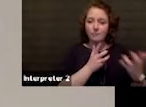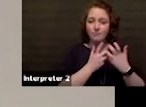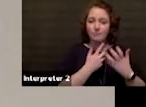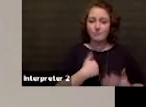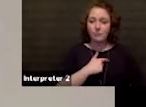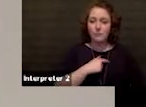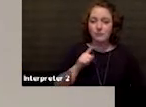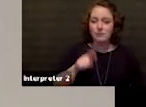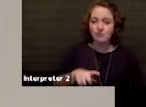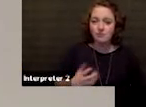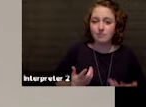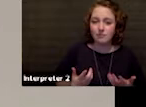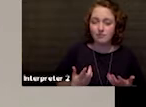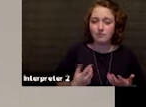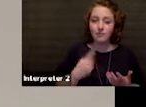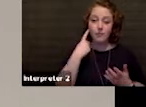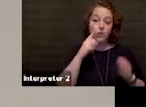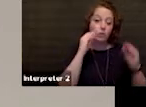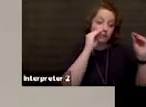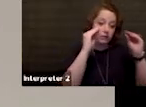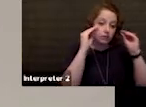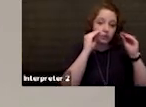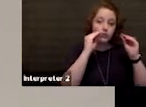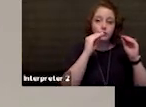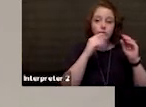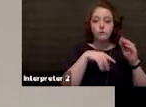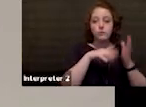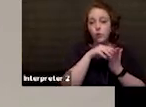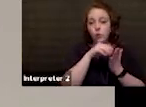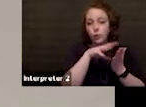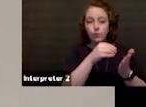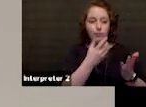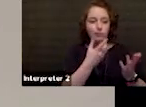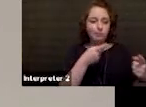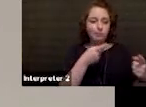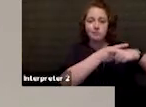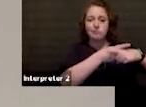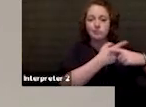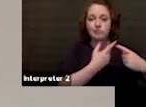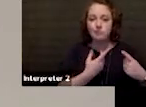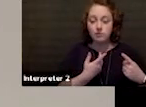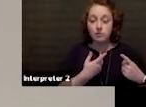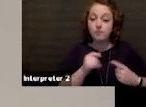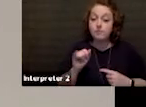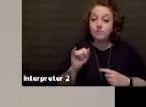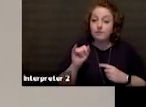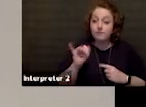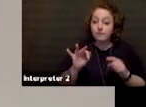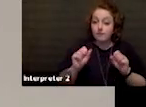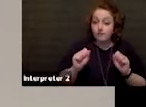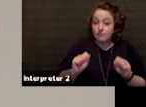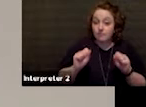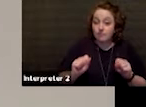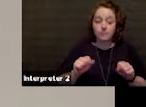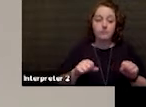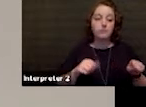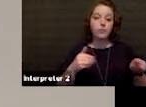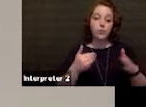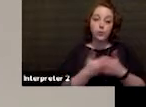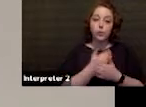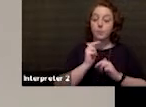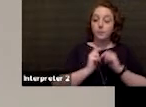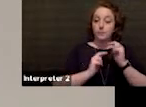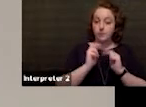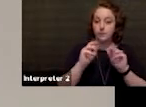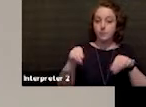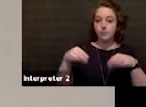learning styles that were happening in the school. And if they had the opportunity, this new facility allowed us